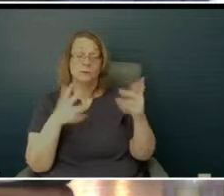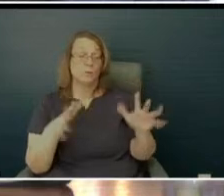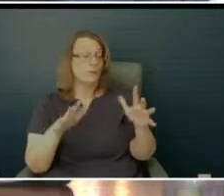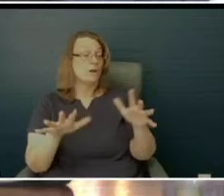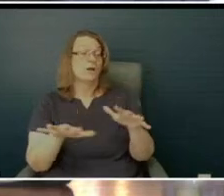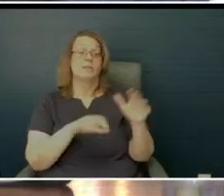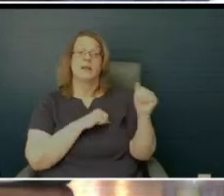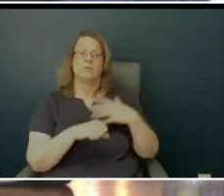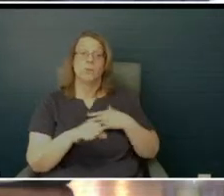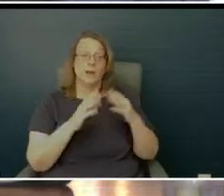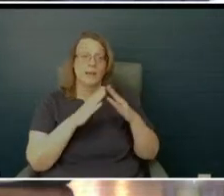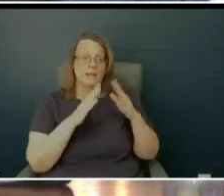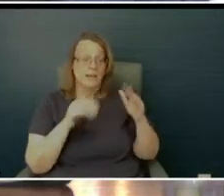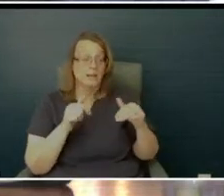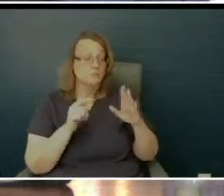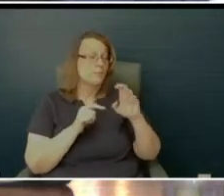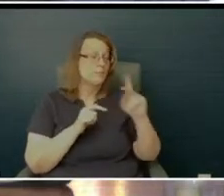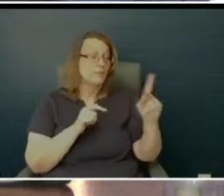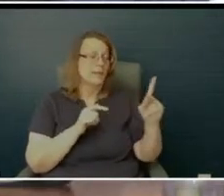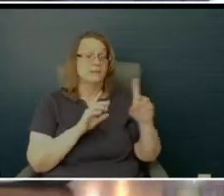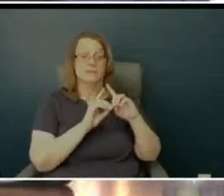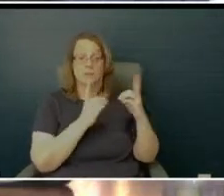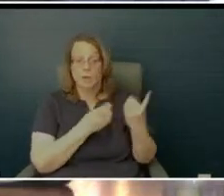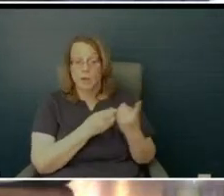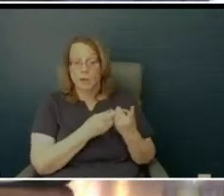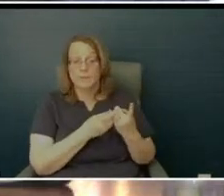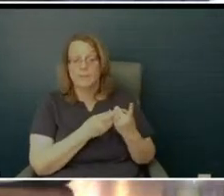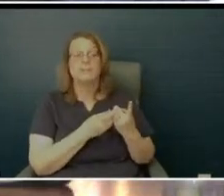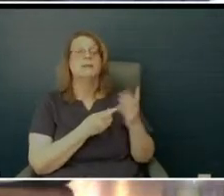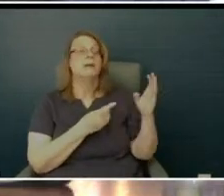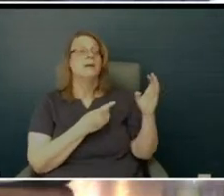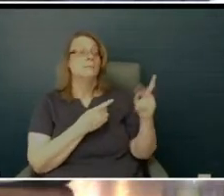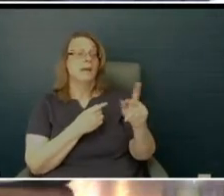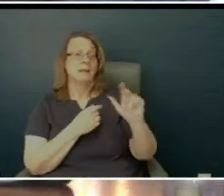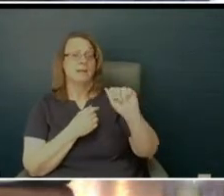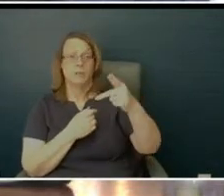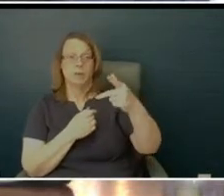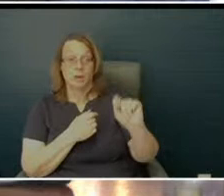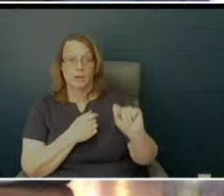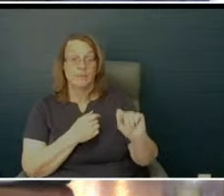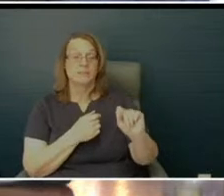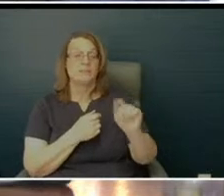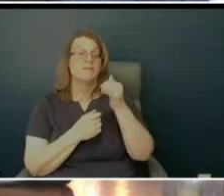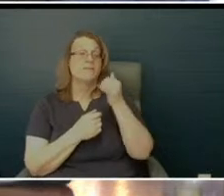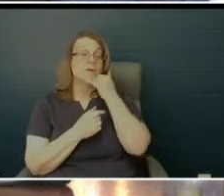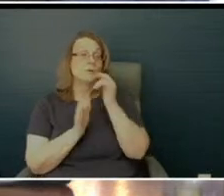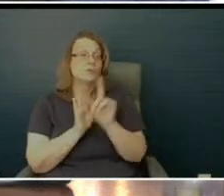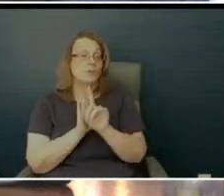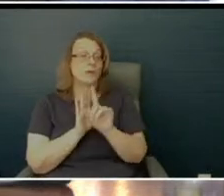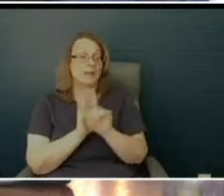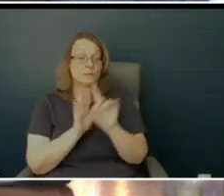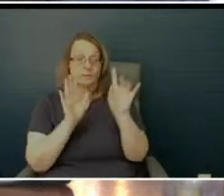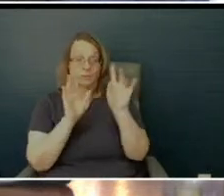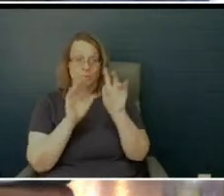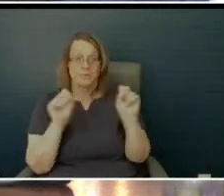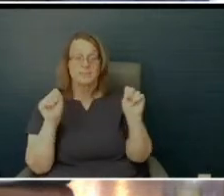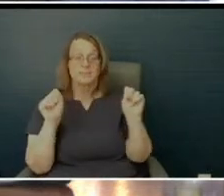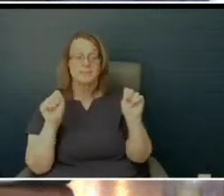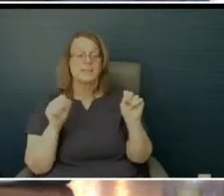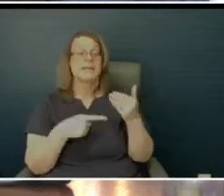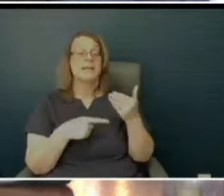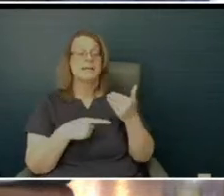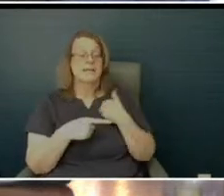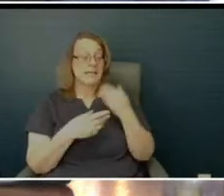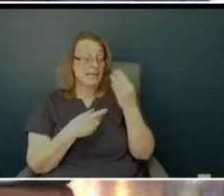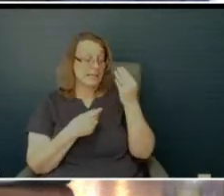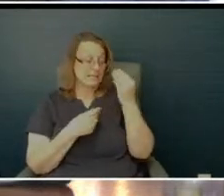at the department. I left the department. I was back in my apartment. My cell phone rang. It was the president, and he had information